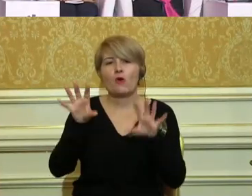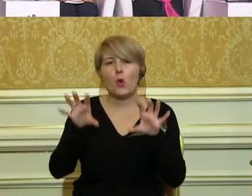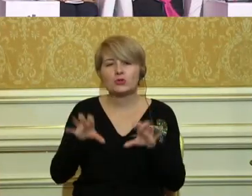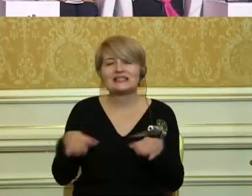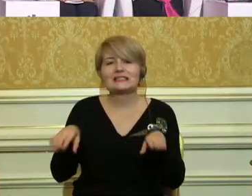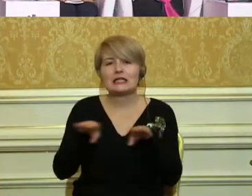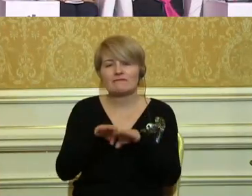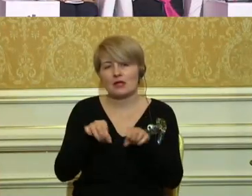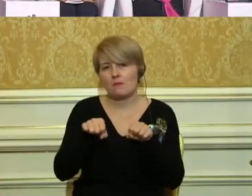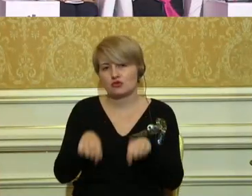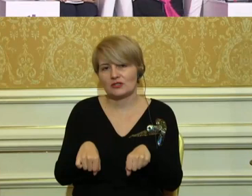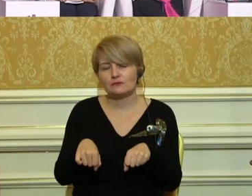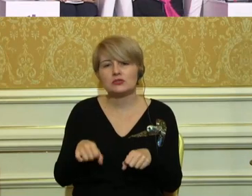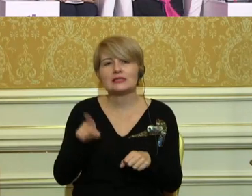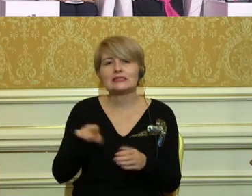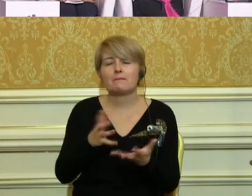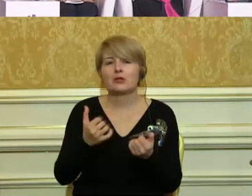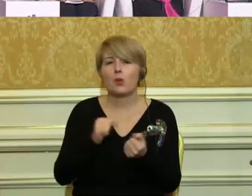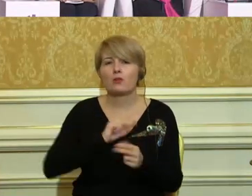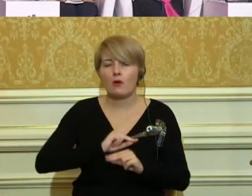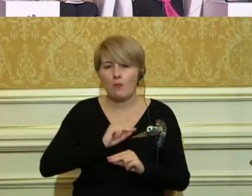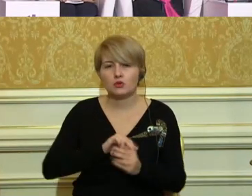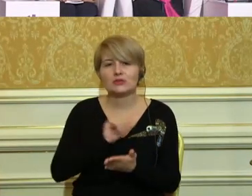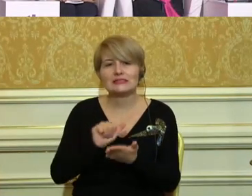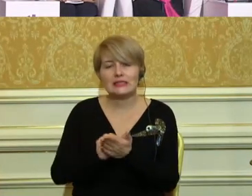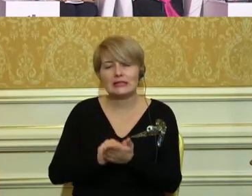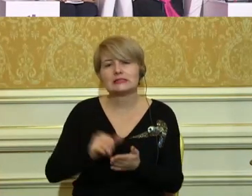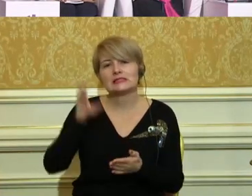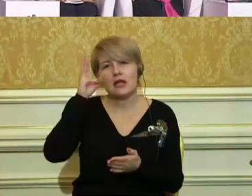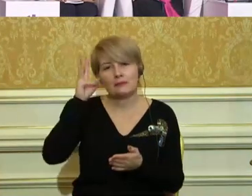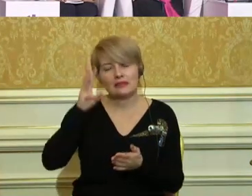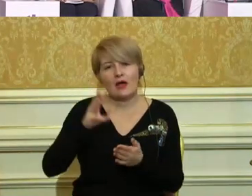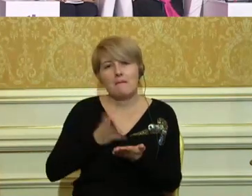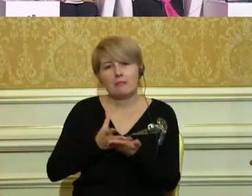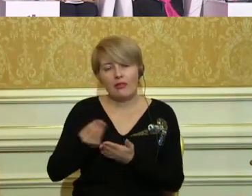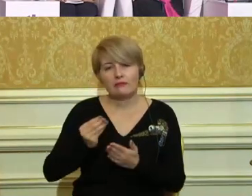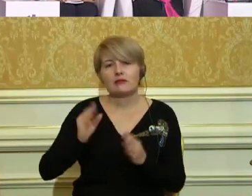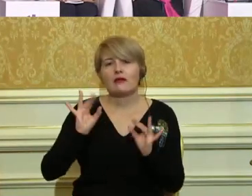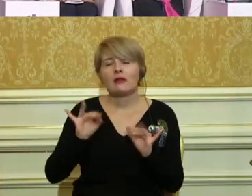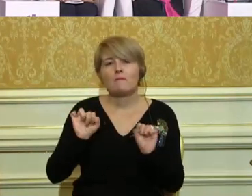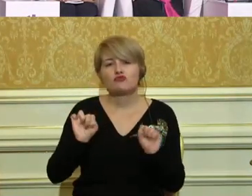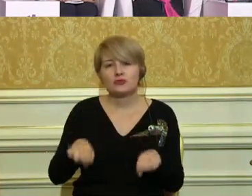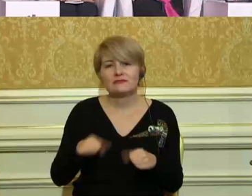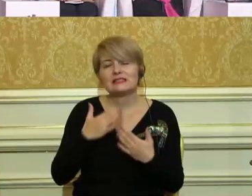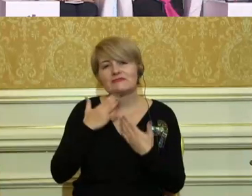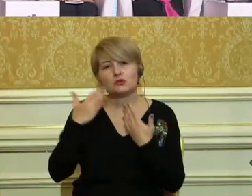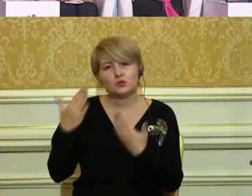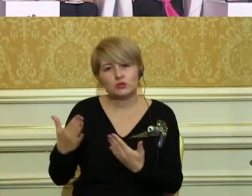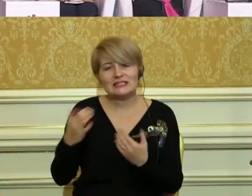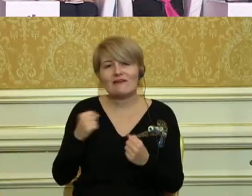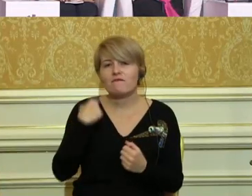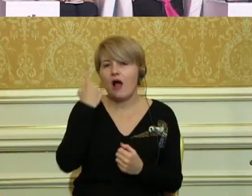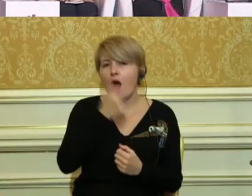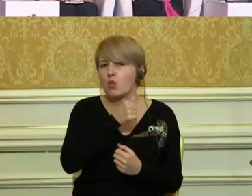code of the equal possibility. That's a attestation, that's salaries, that's the hiring to the job process,